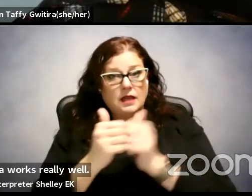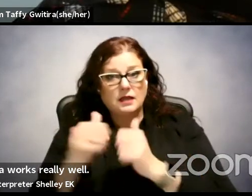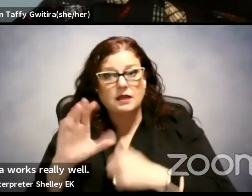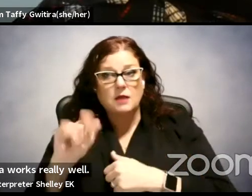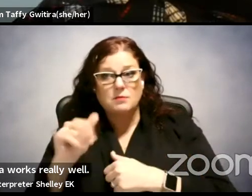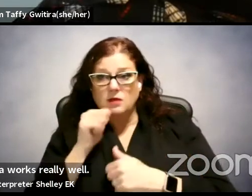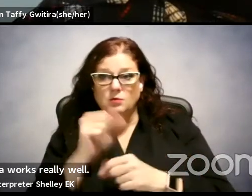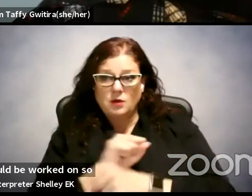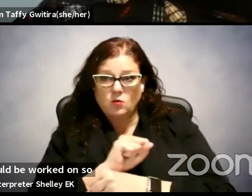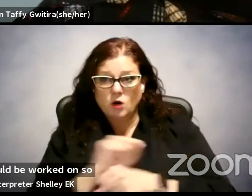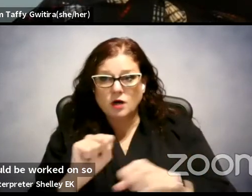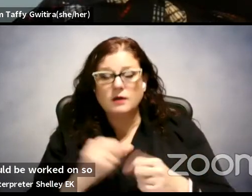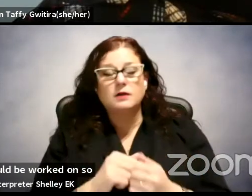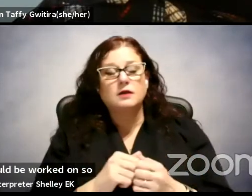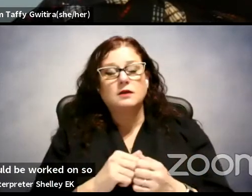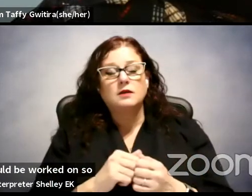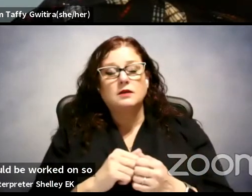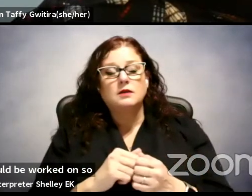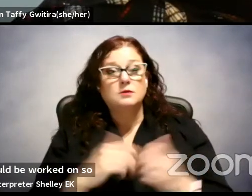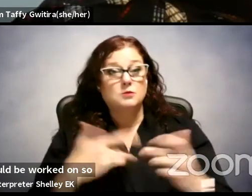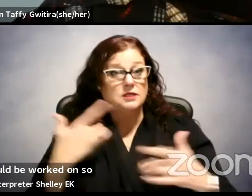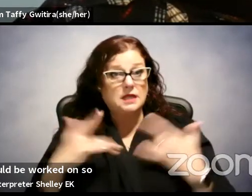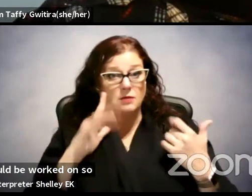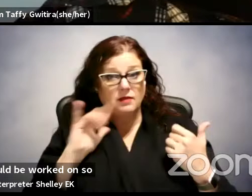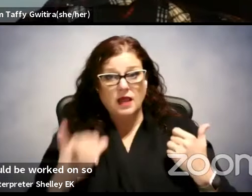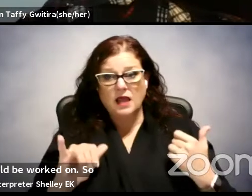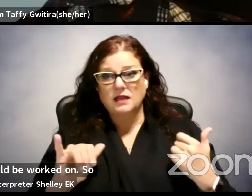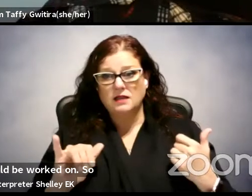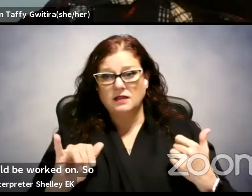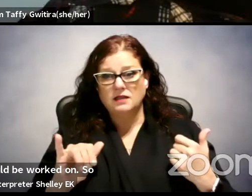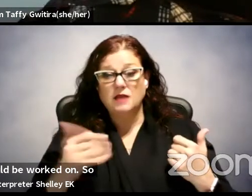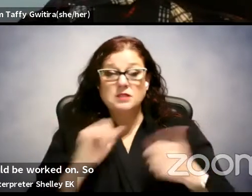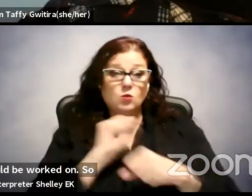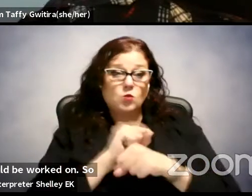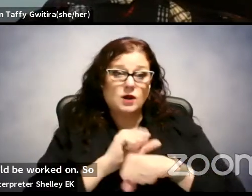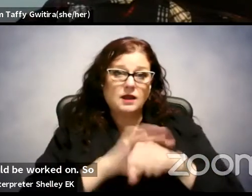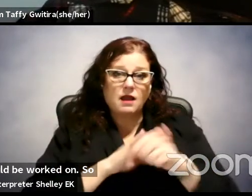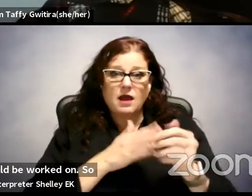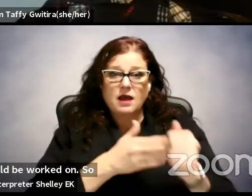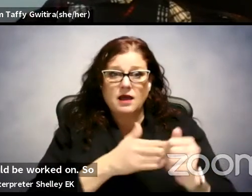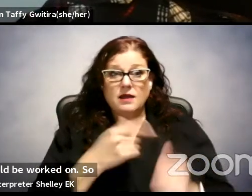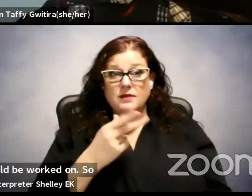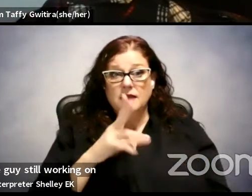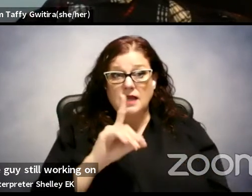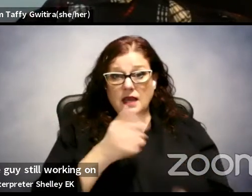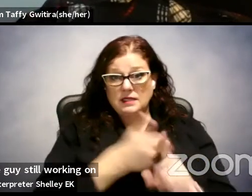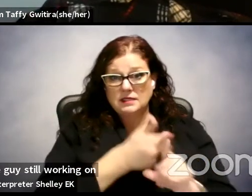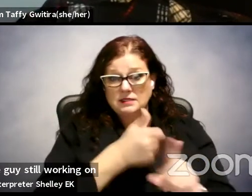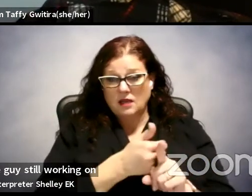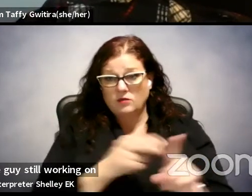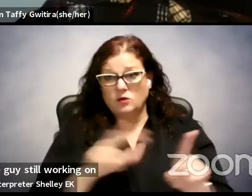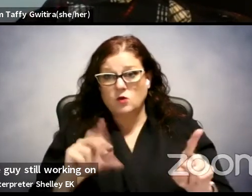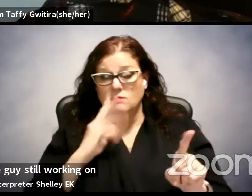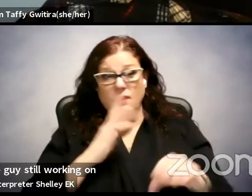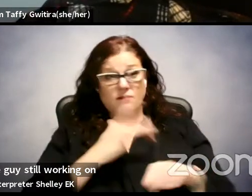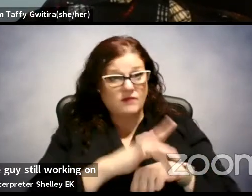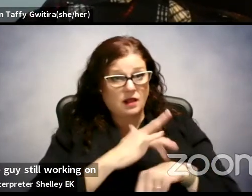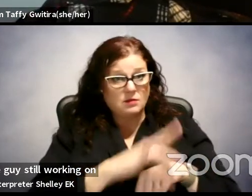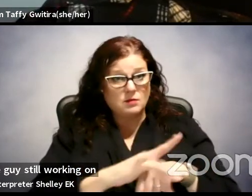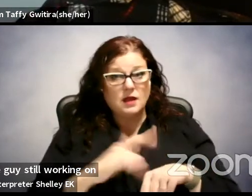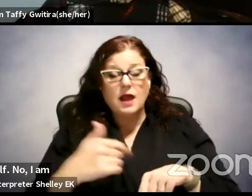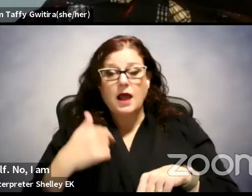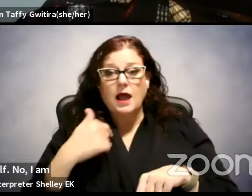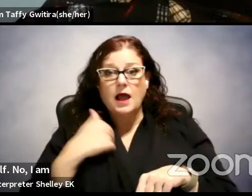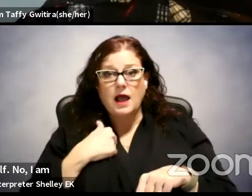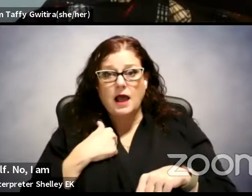work. So people are super excited. So I'm still working on the guide. So the guide itself, no. I